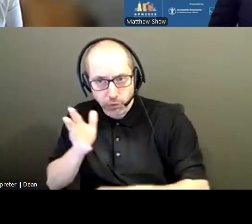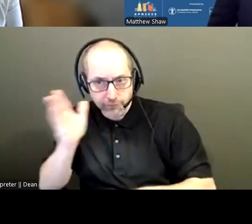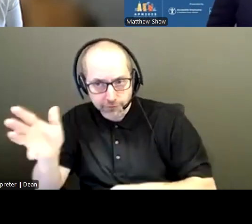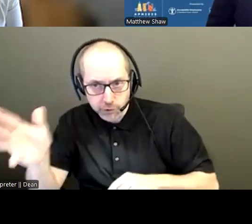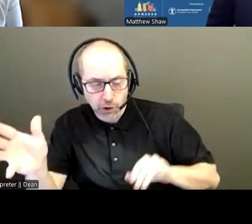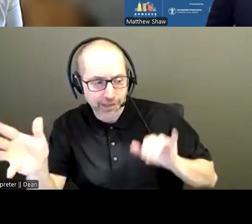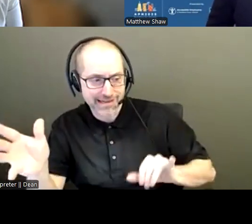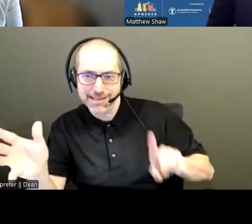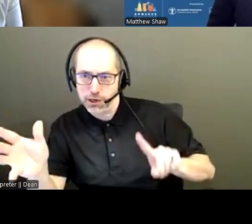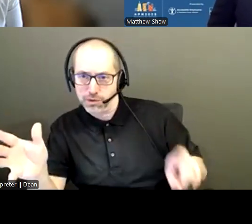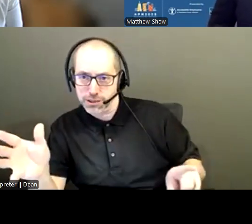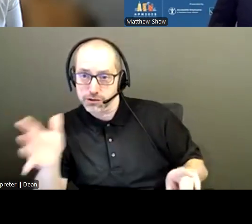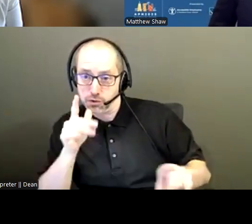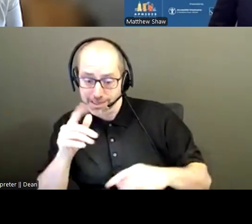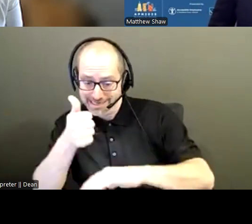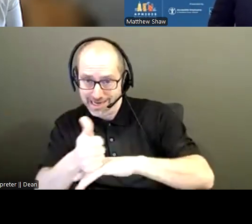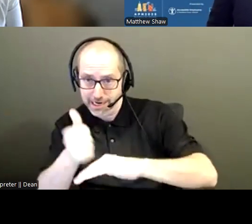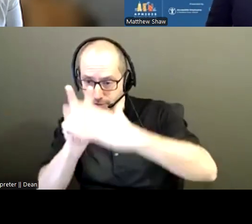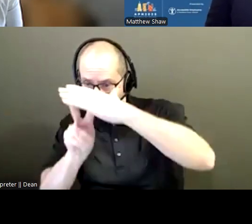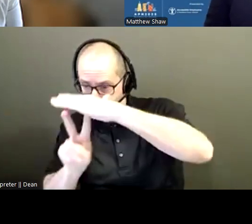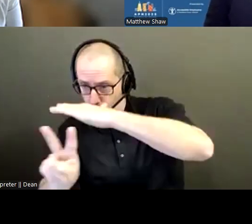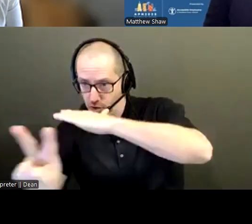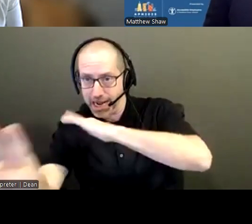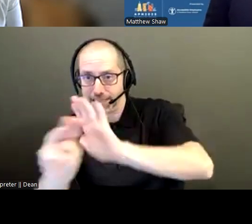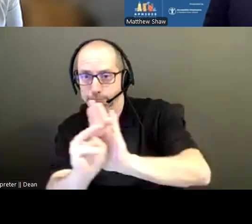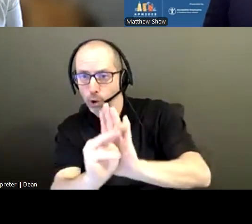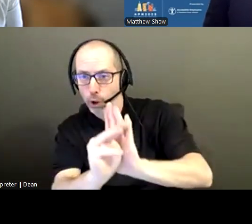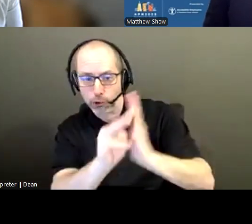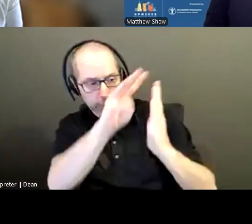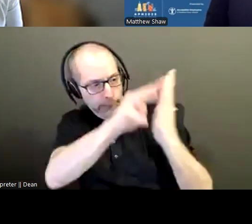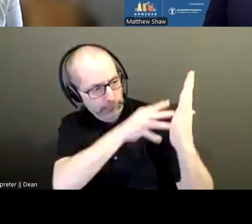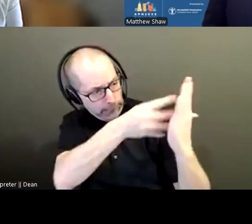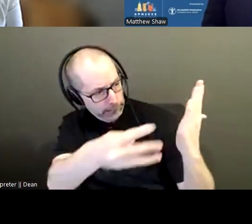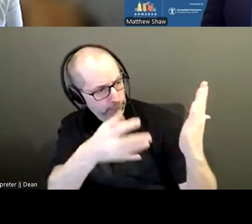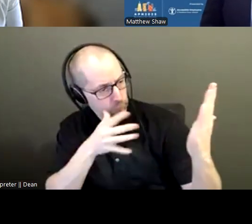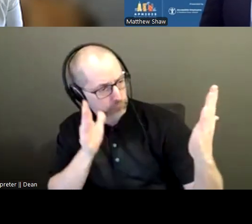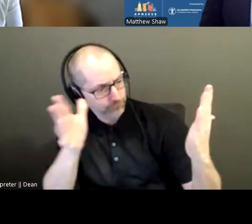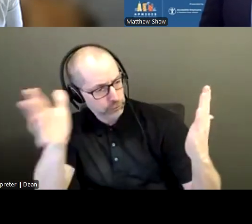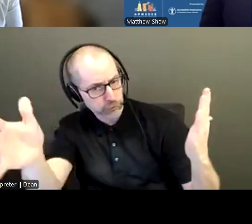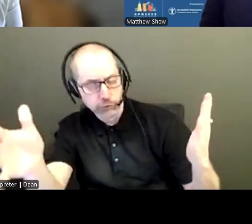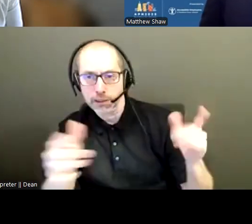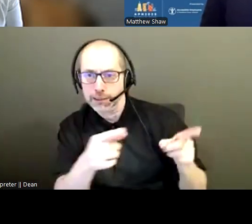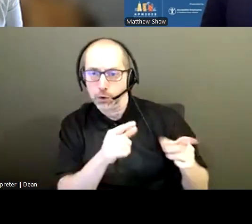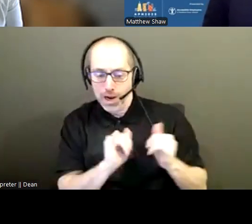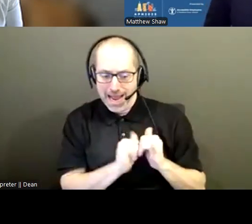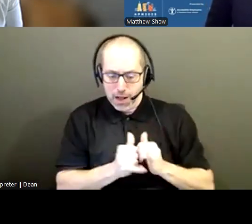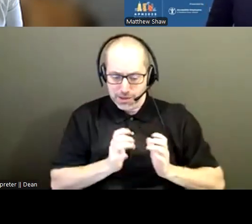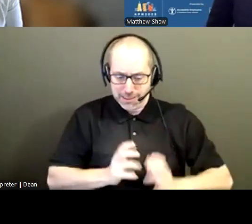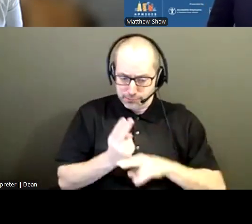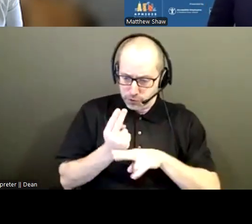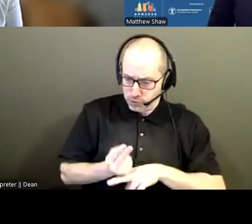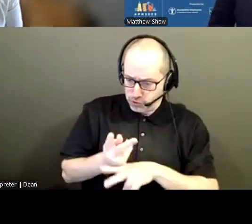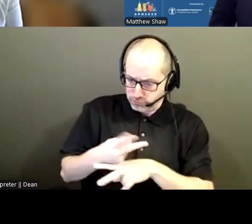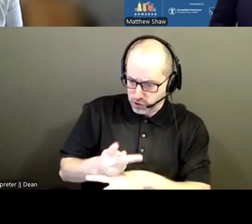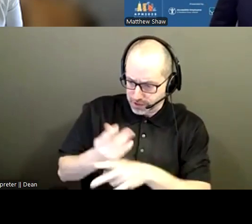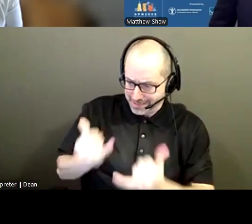forecasting model, and they were really interested in how are they using their products today and what would that mean for future